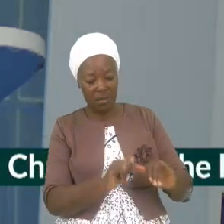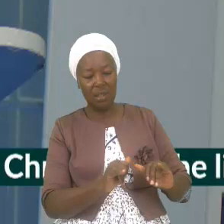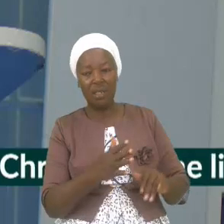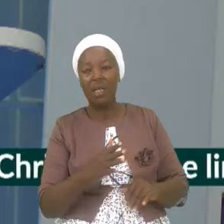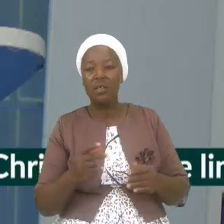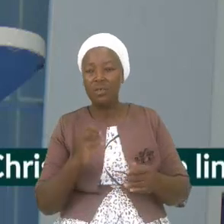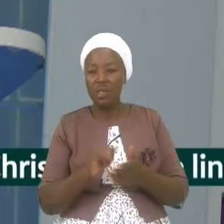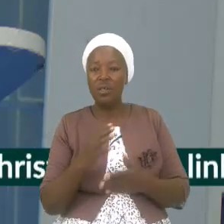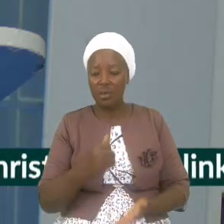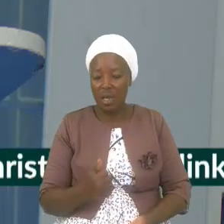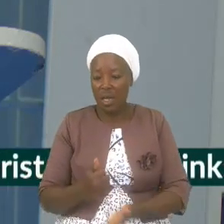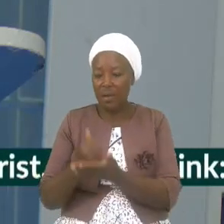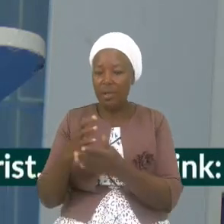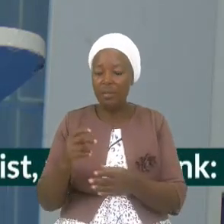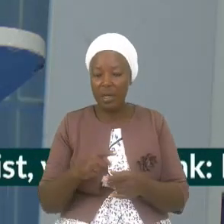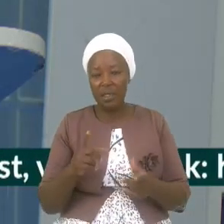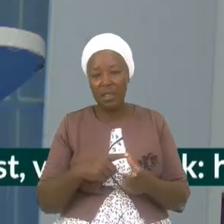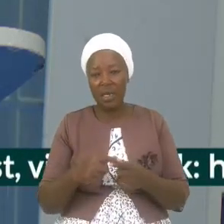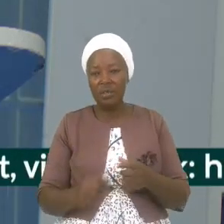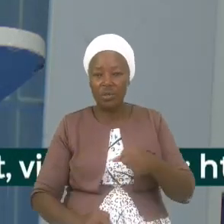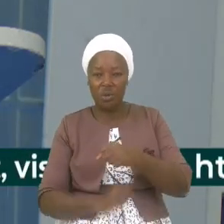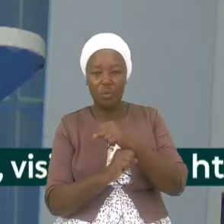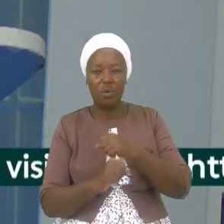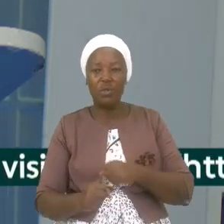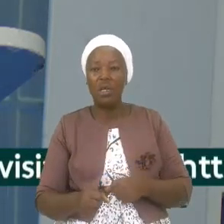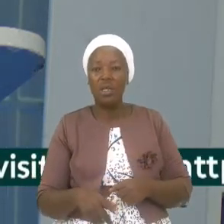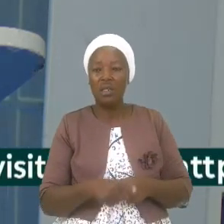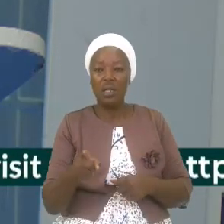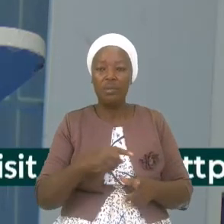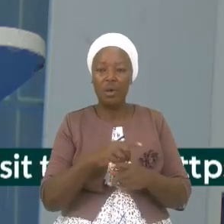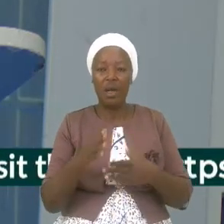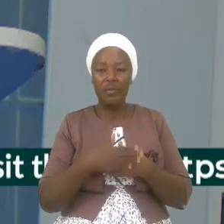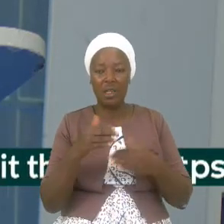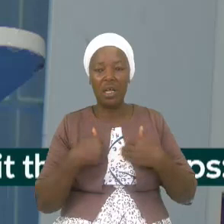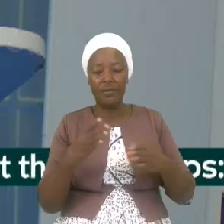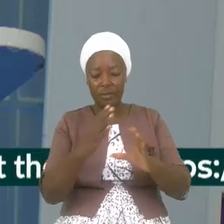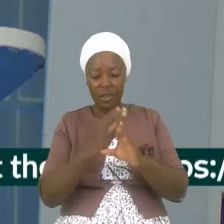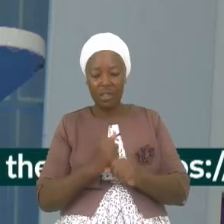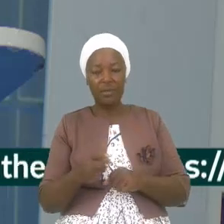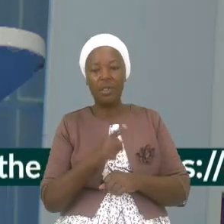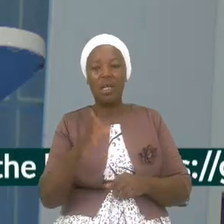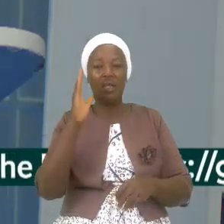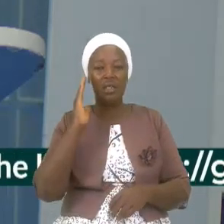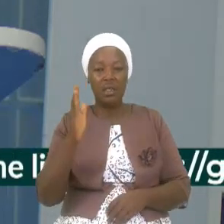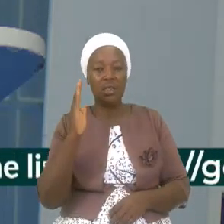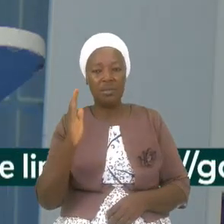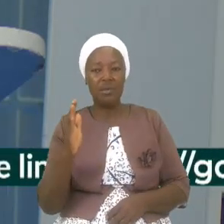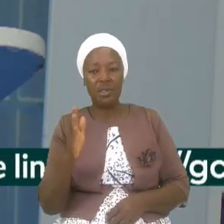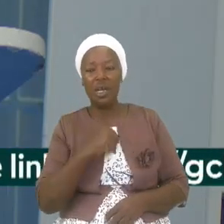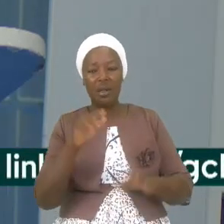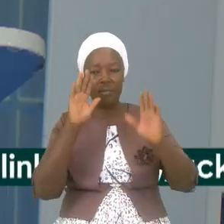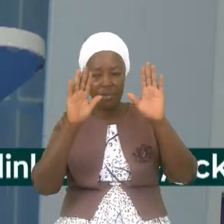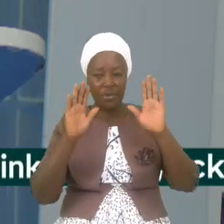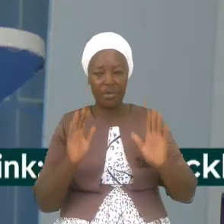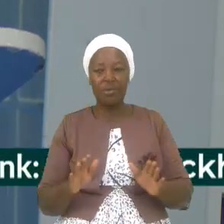Tonight, there will be galore of testimonies. There will be a pandemonium of joy here